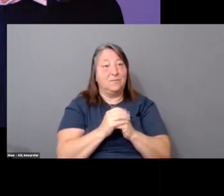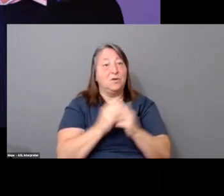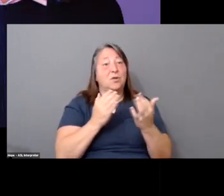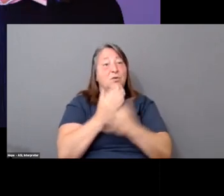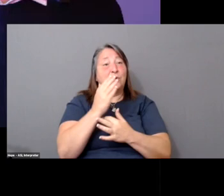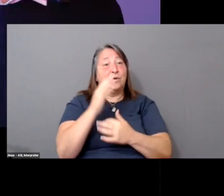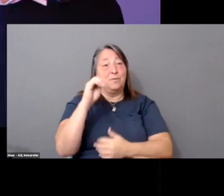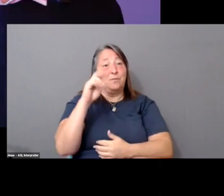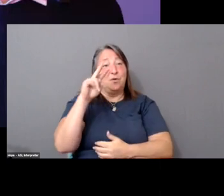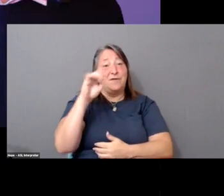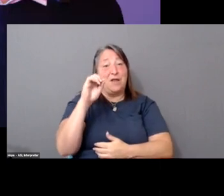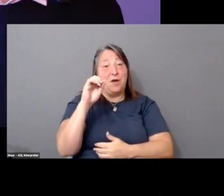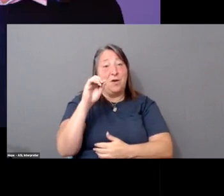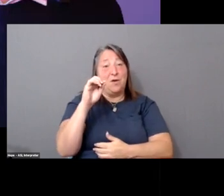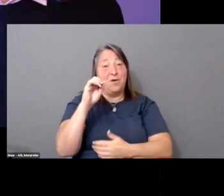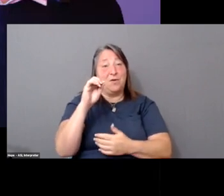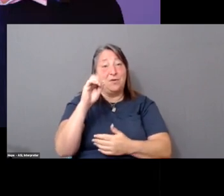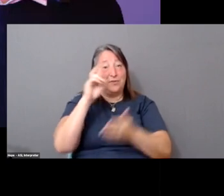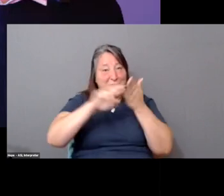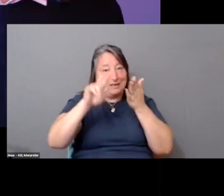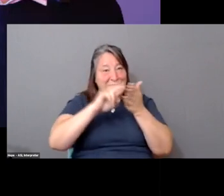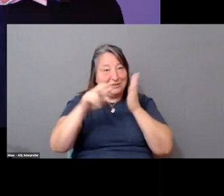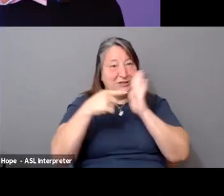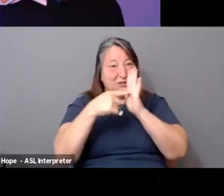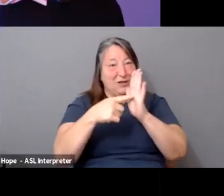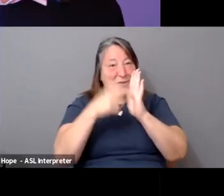hang on, let's put my video on.